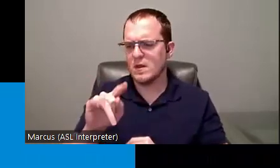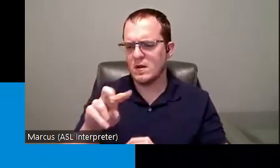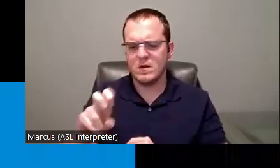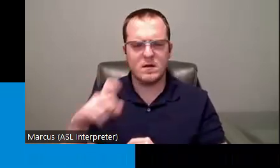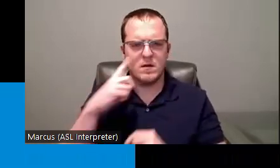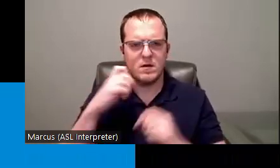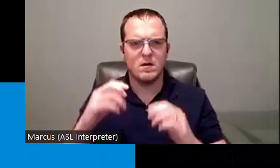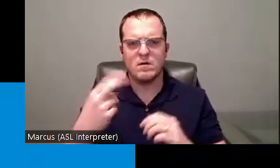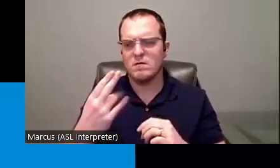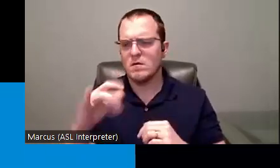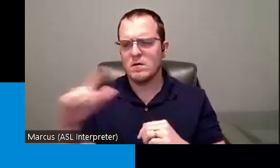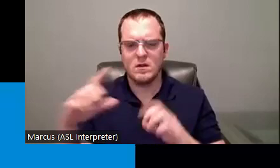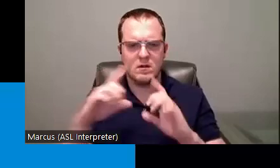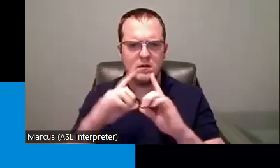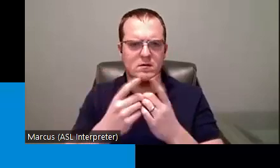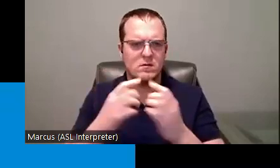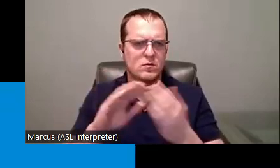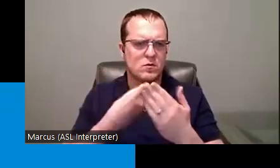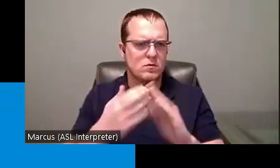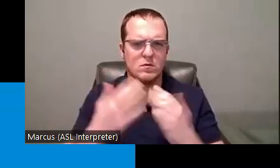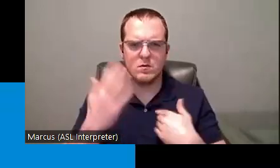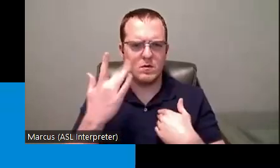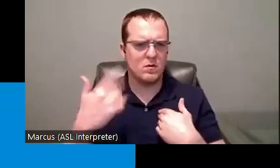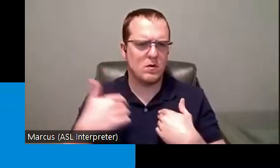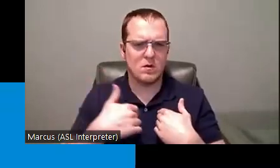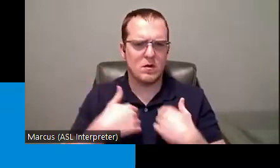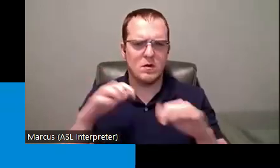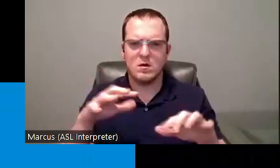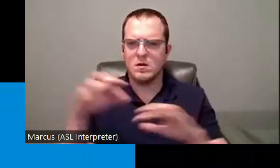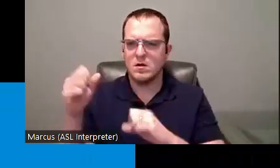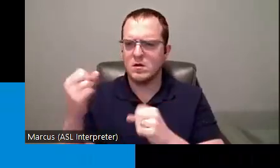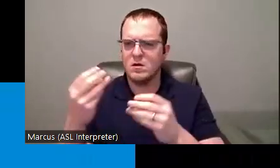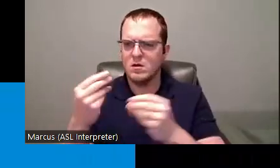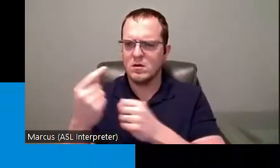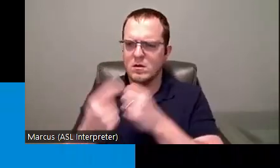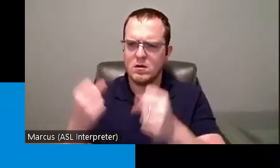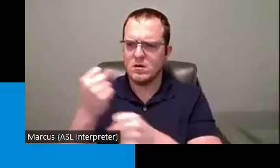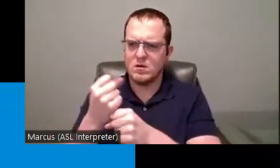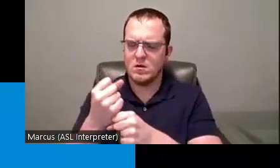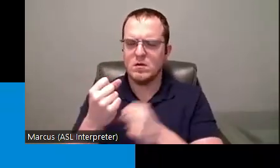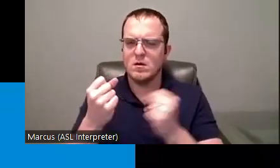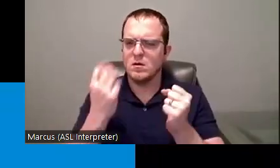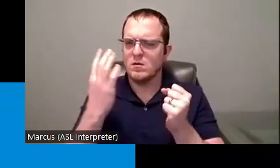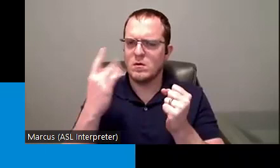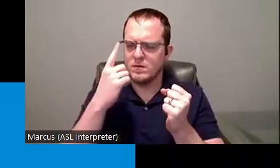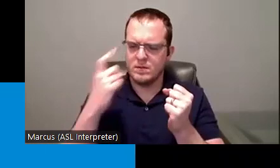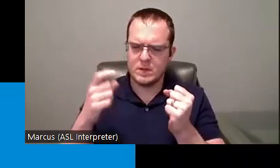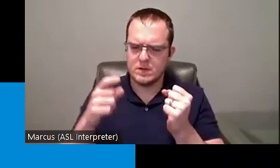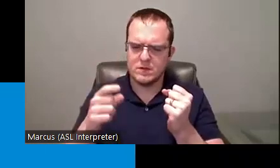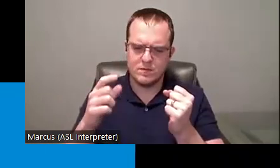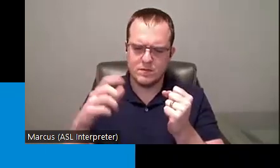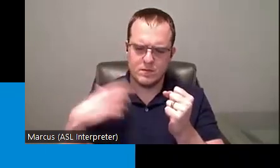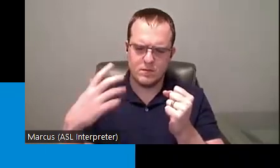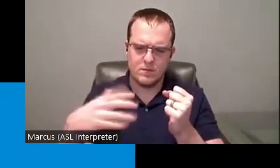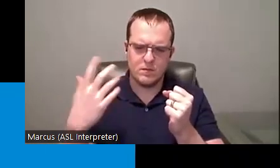community. And why I have been away a couple of years is because of the